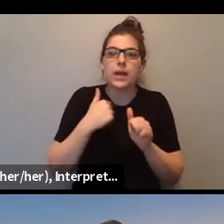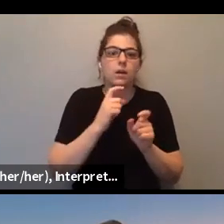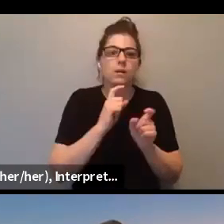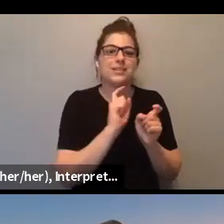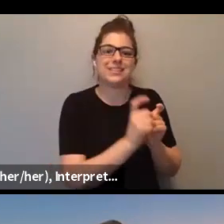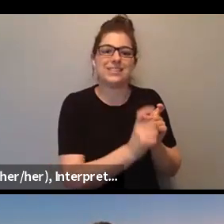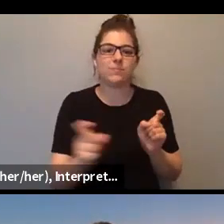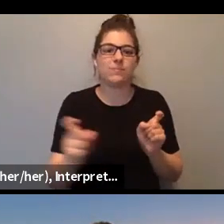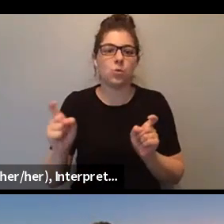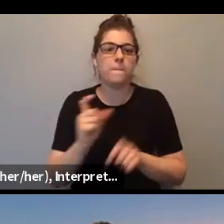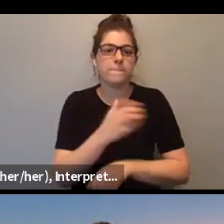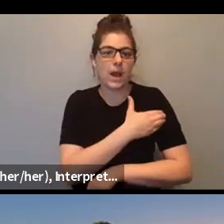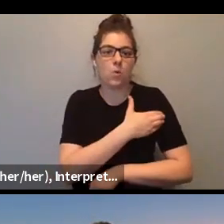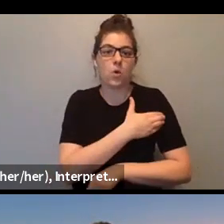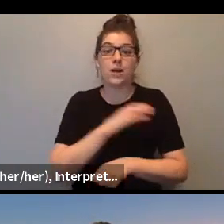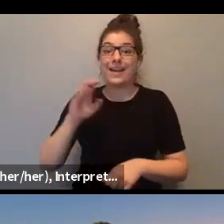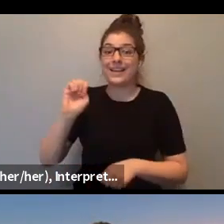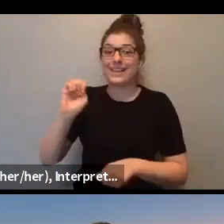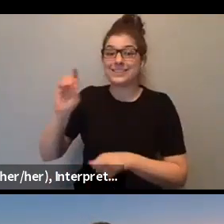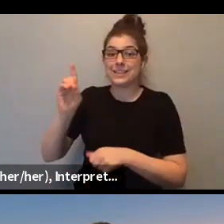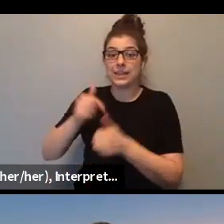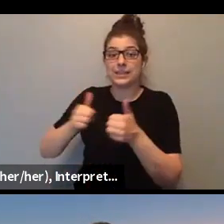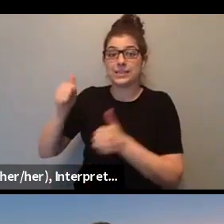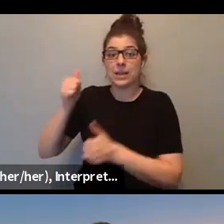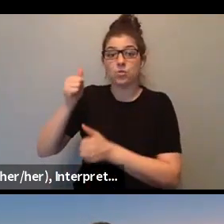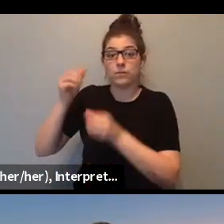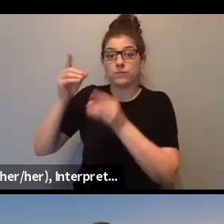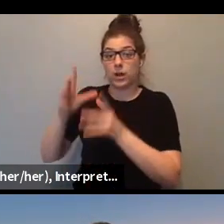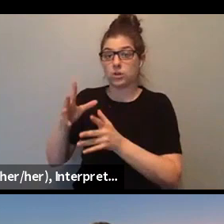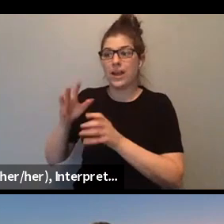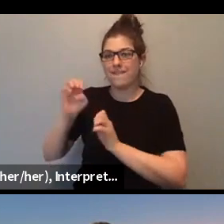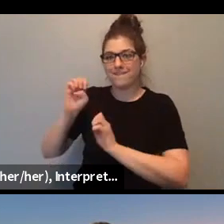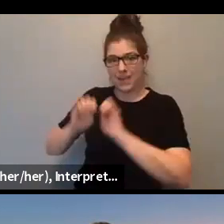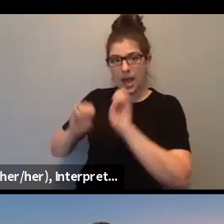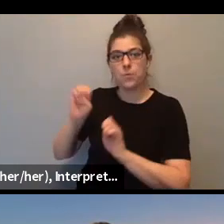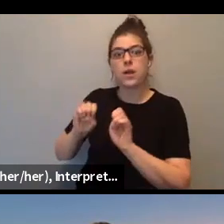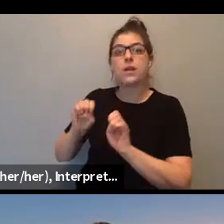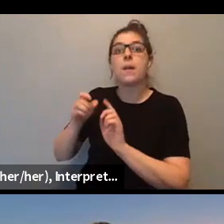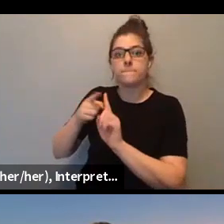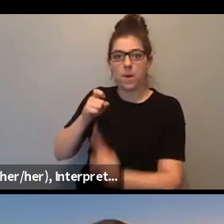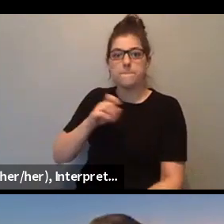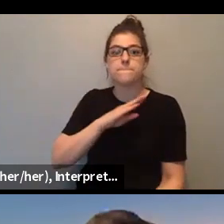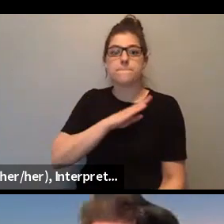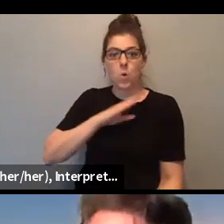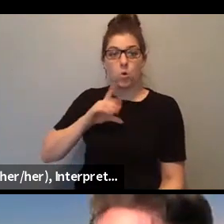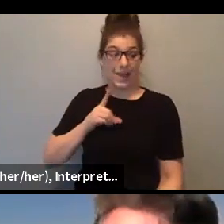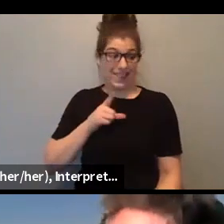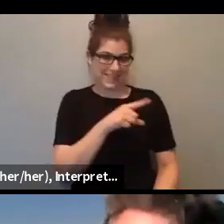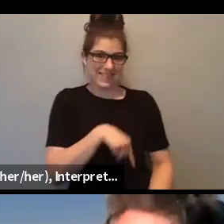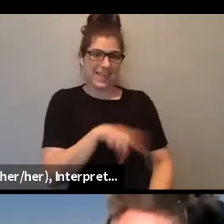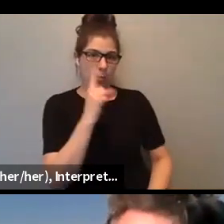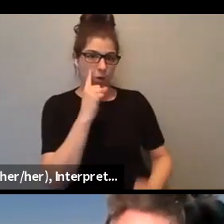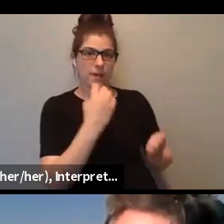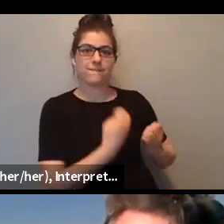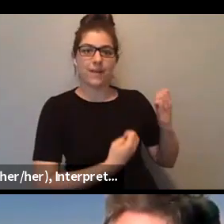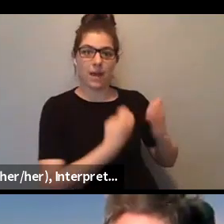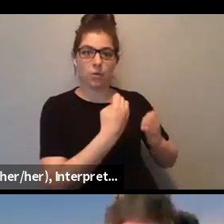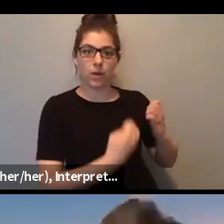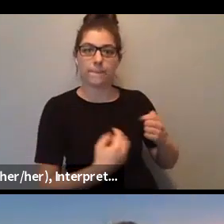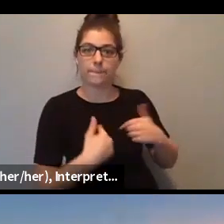executive director is evaluated by the board. I will be evaluated by those folks. And certainly they help